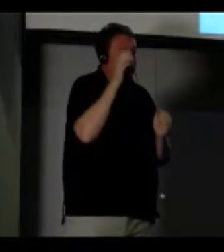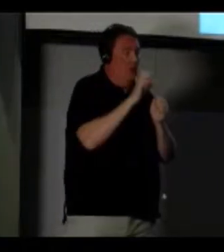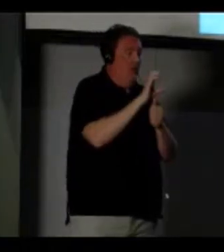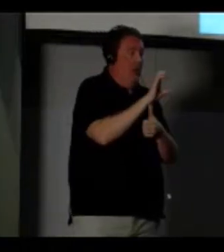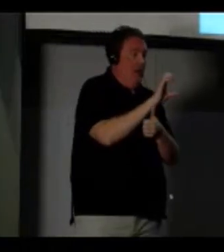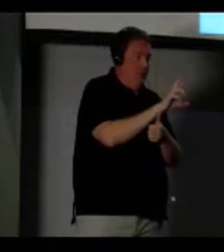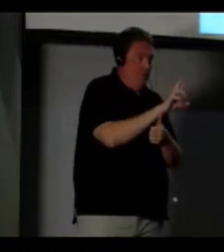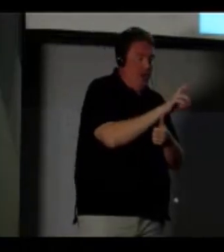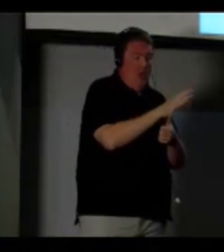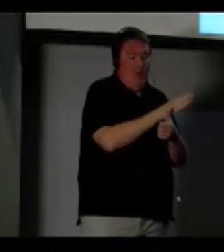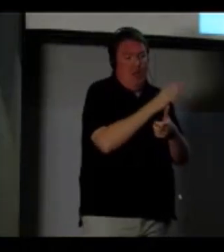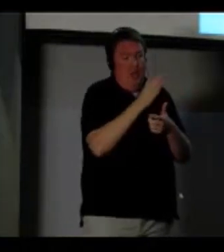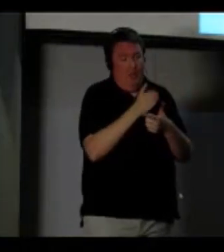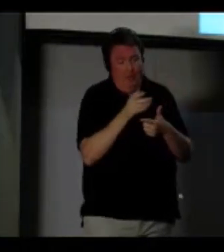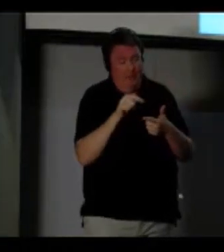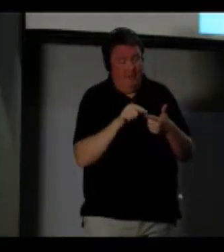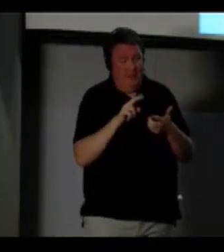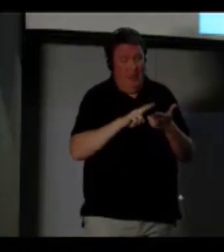out